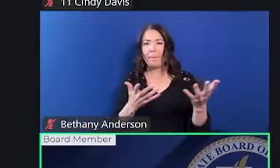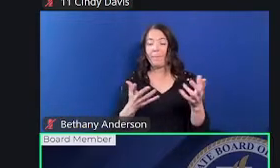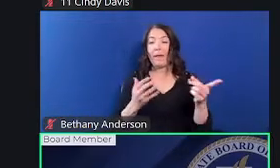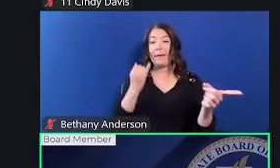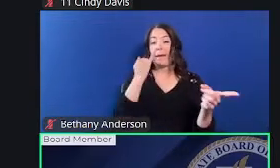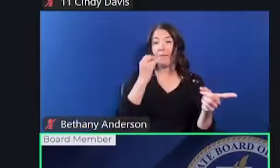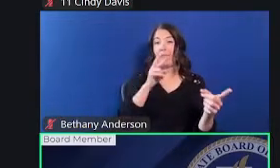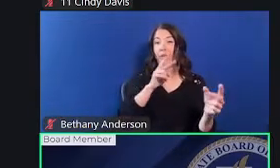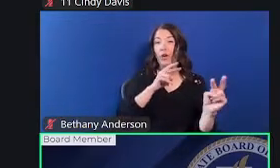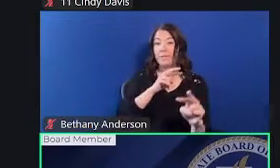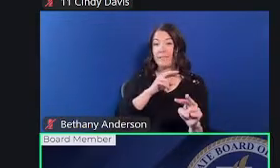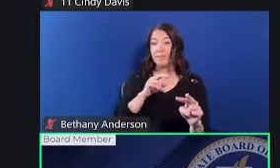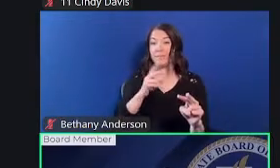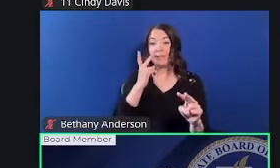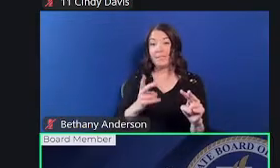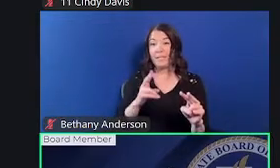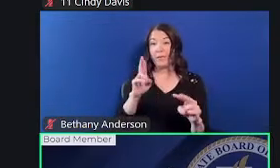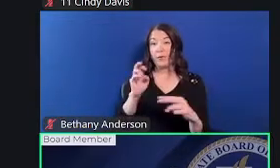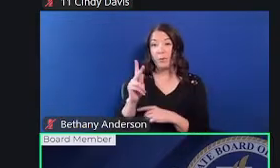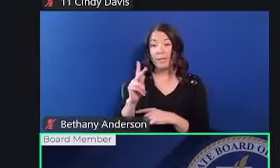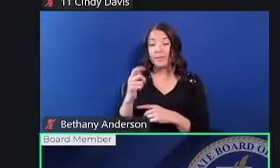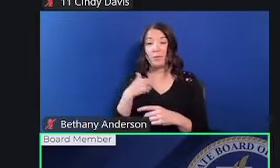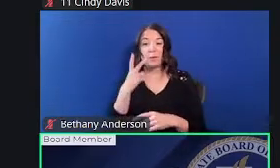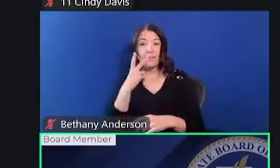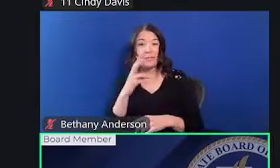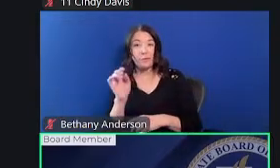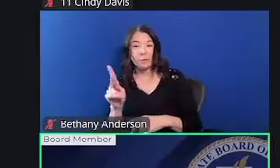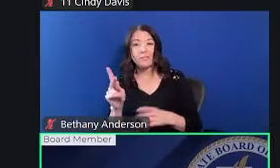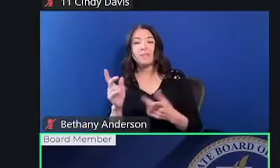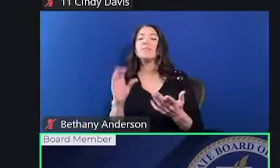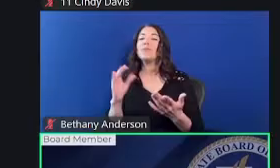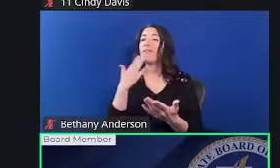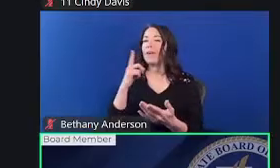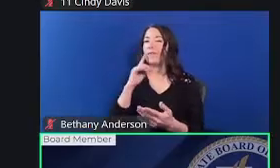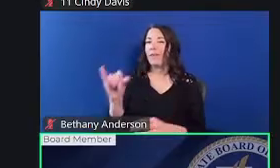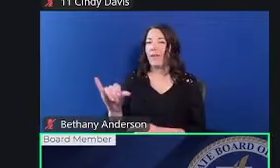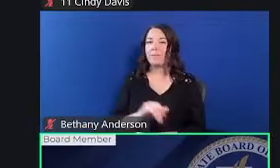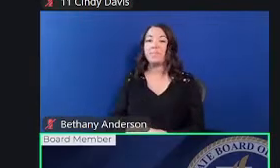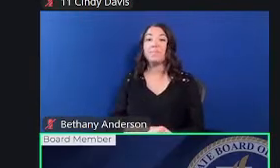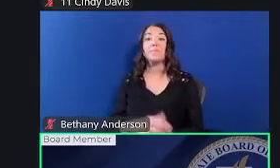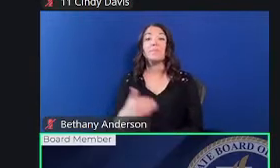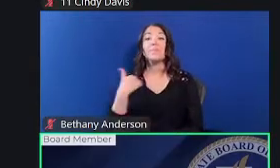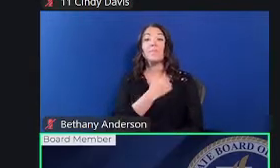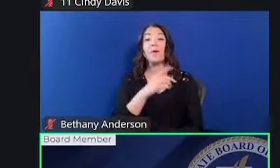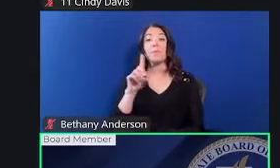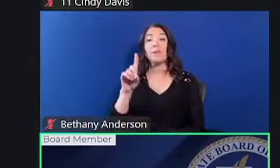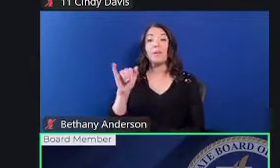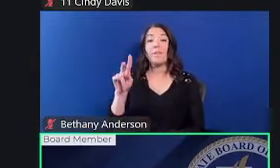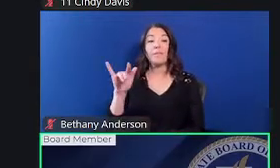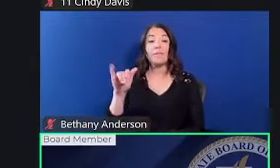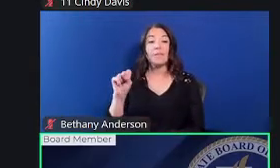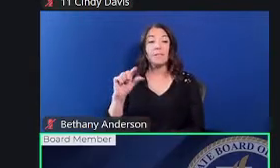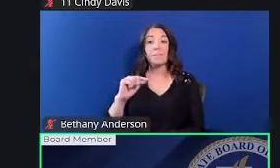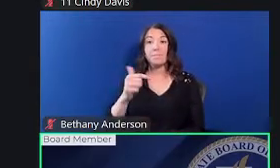risks are and what's necessary. So thank you for that. Member Davis, your follow up.